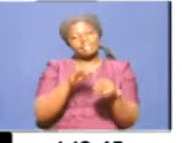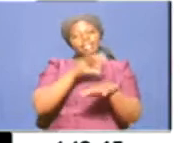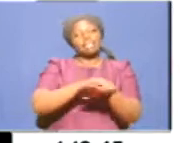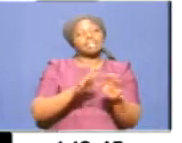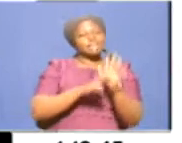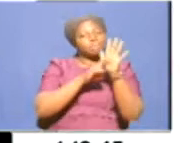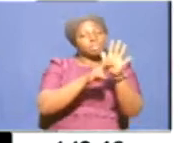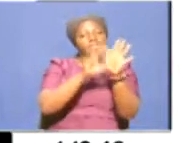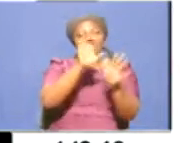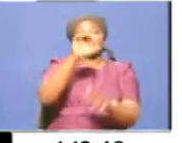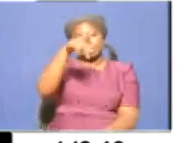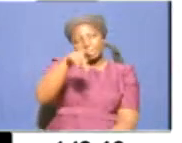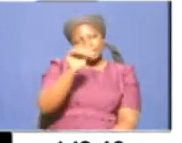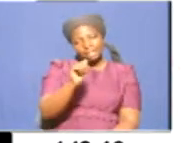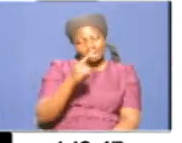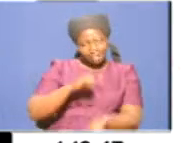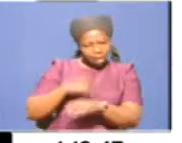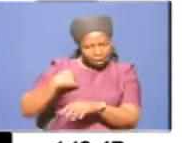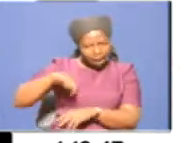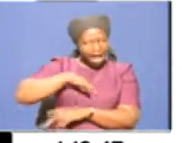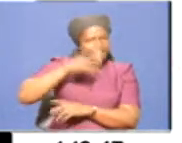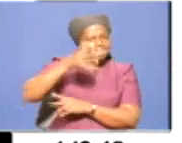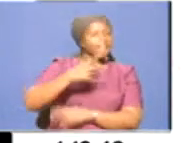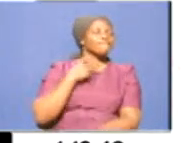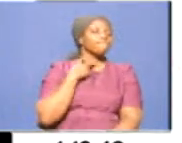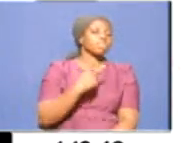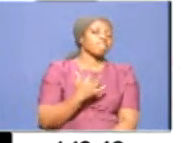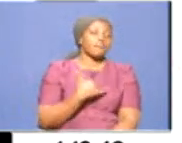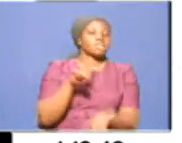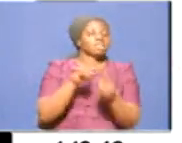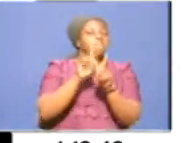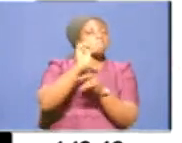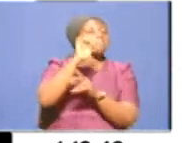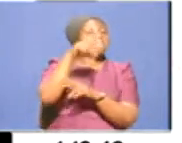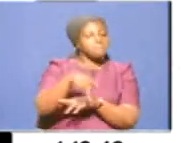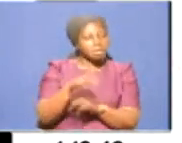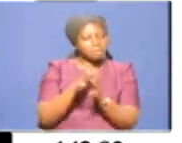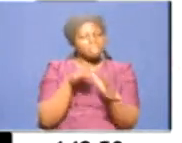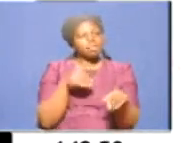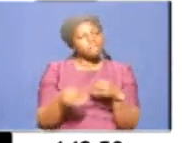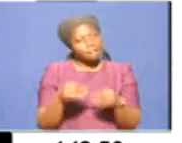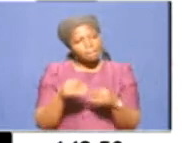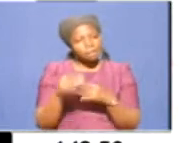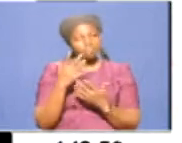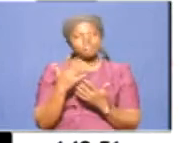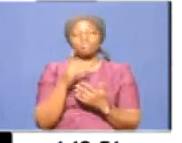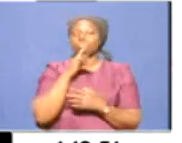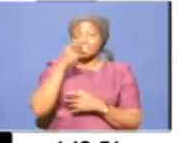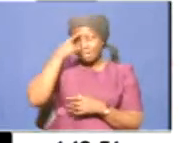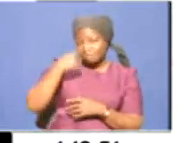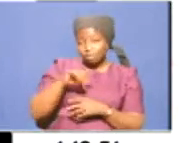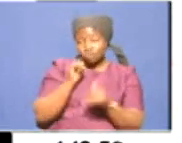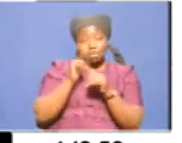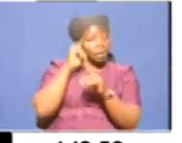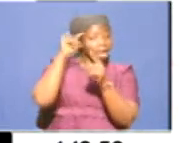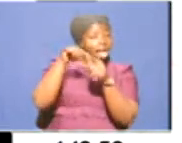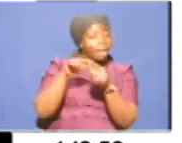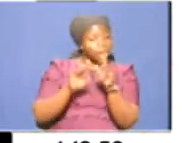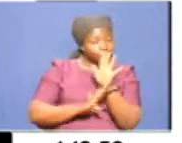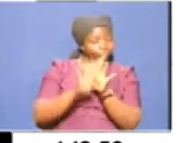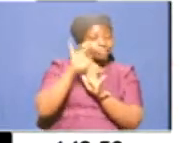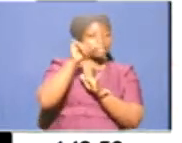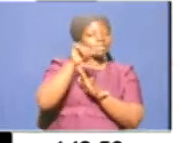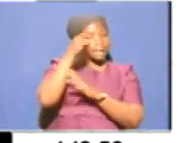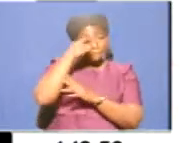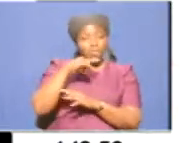are there, that's then we have a voice as members of parliament with disabilities to be able. So the policies that we're seeking to develop are policies that are going